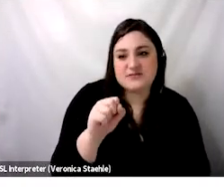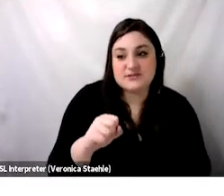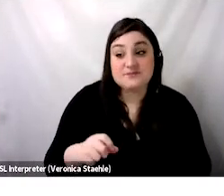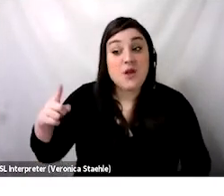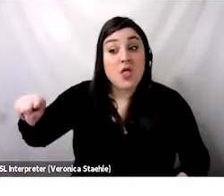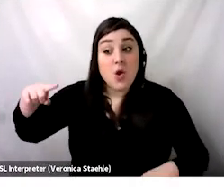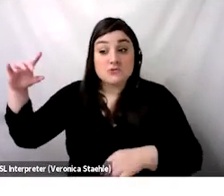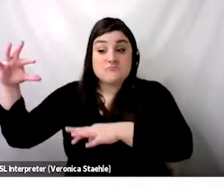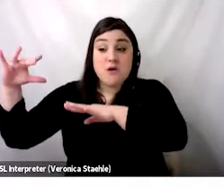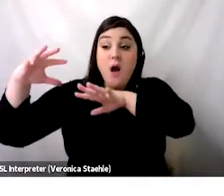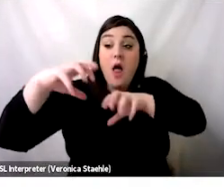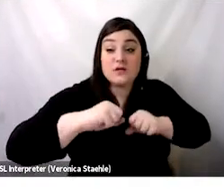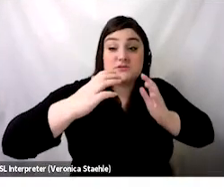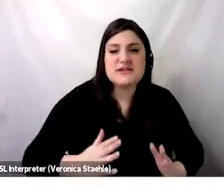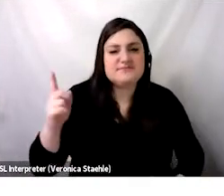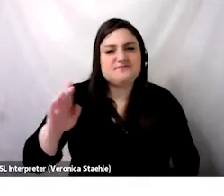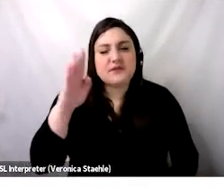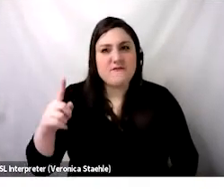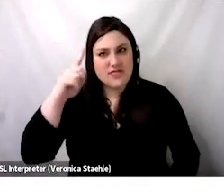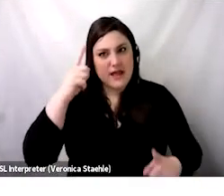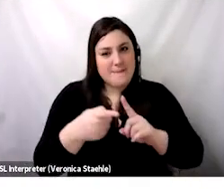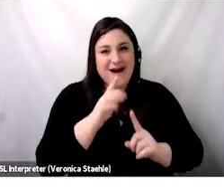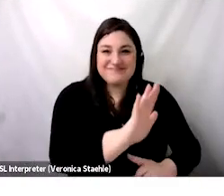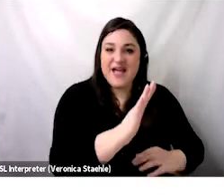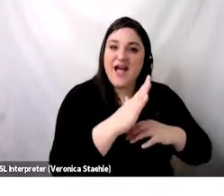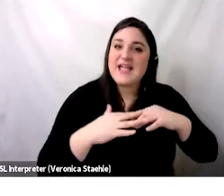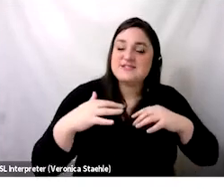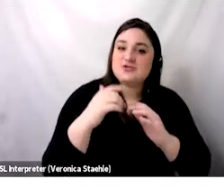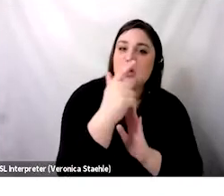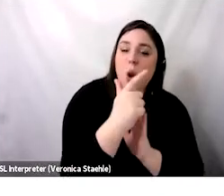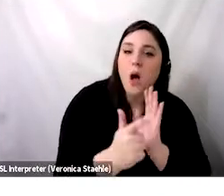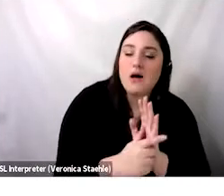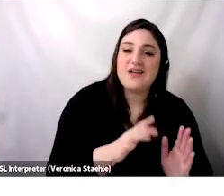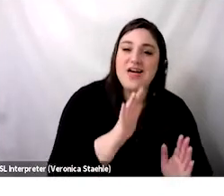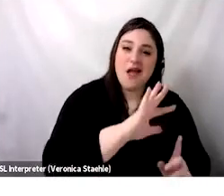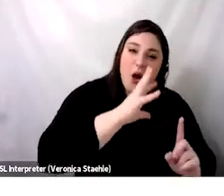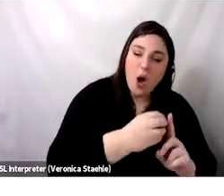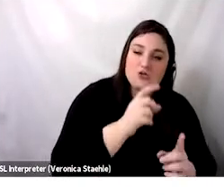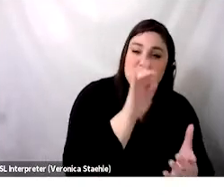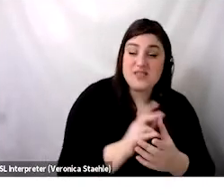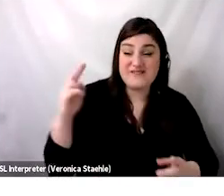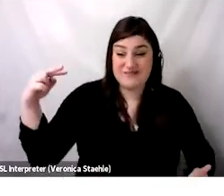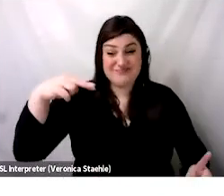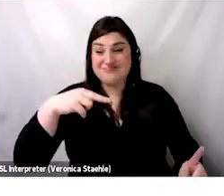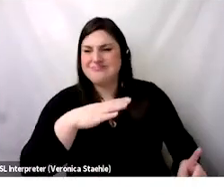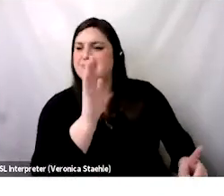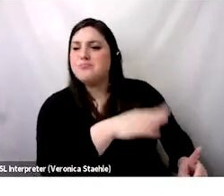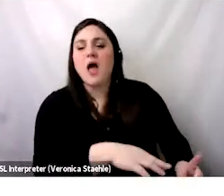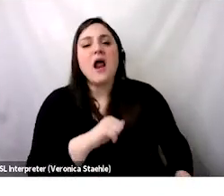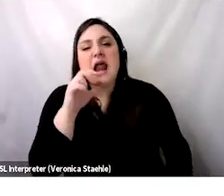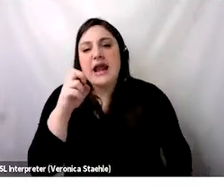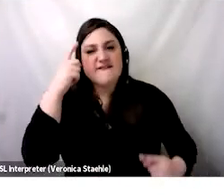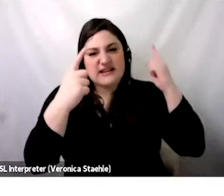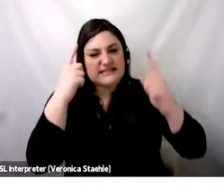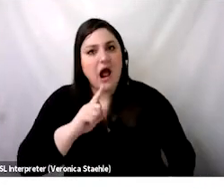their government, their cultures or belief to be legitimate. They believed they had the moral right and